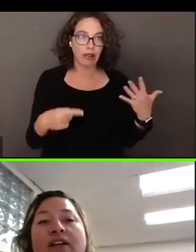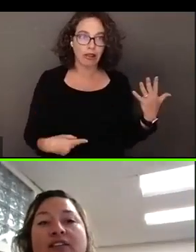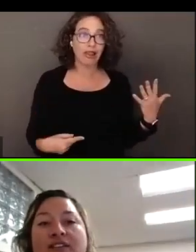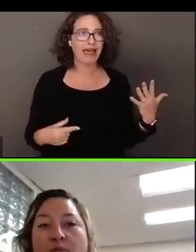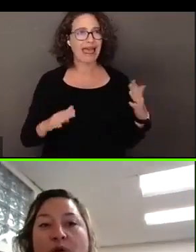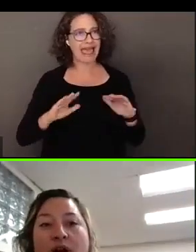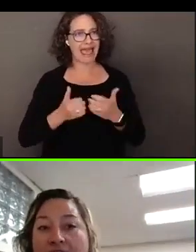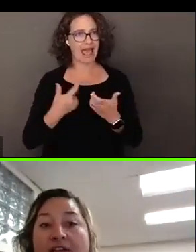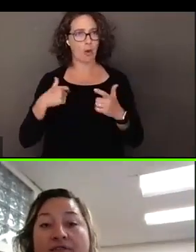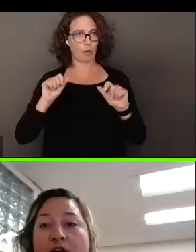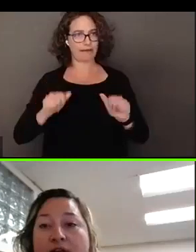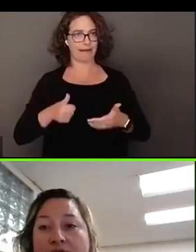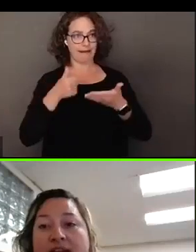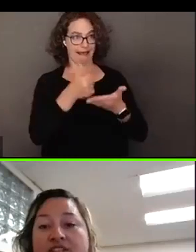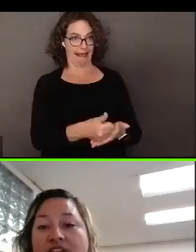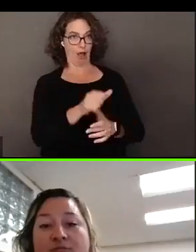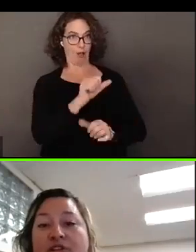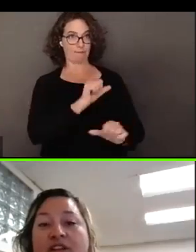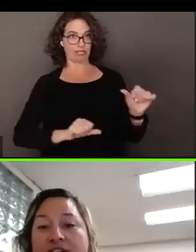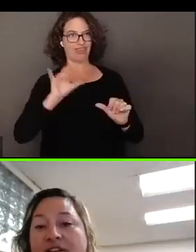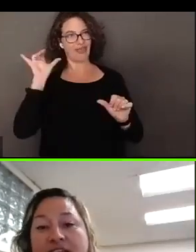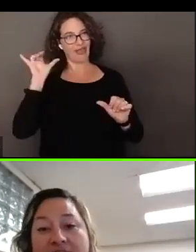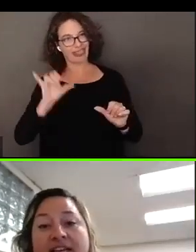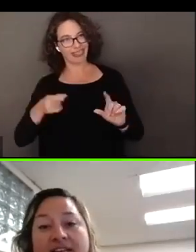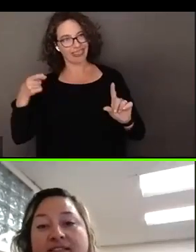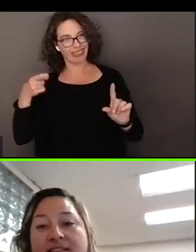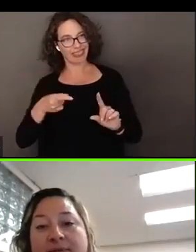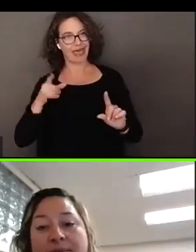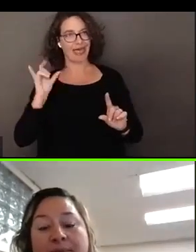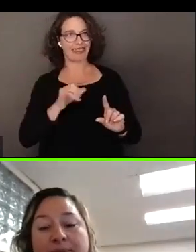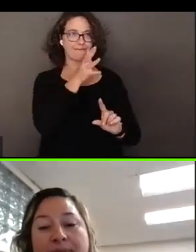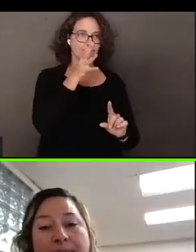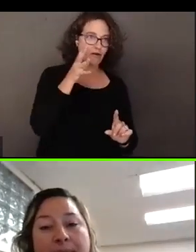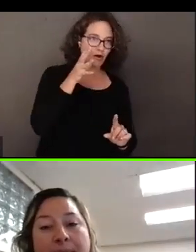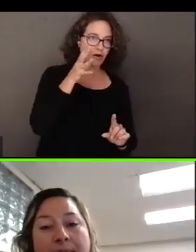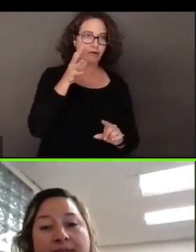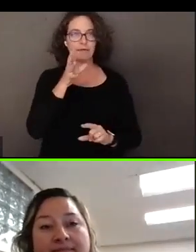other with is what that farming ranching community really is.